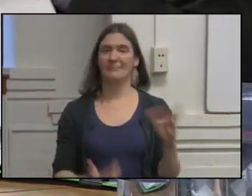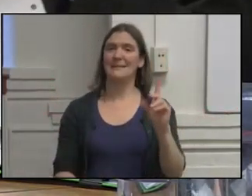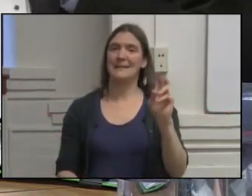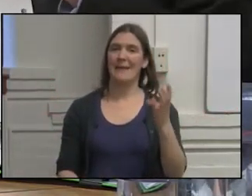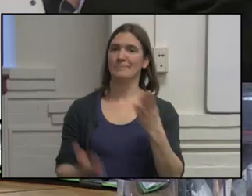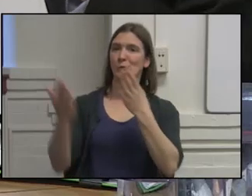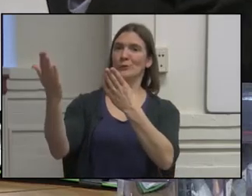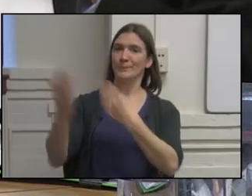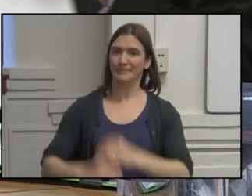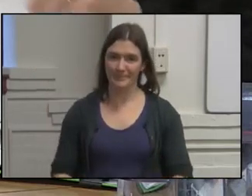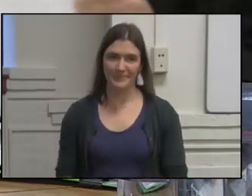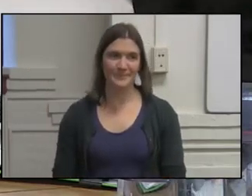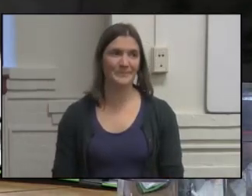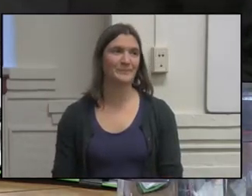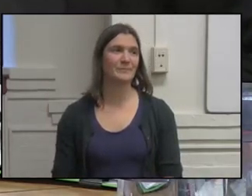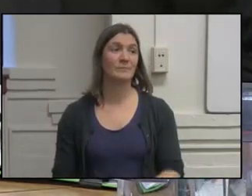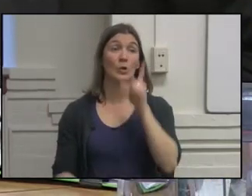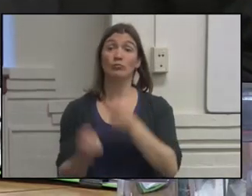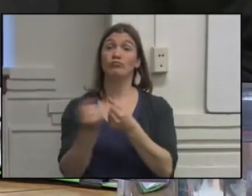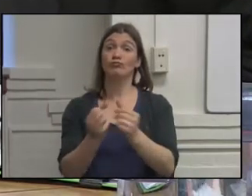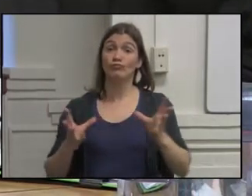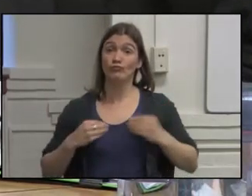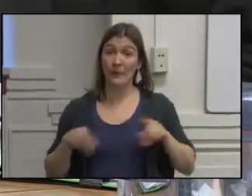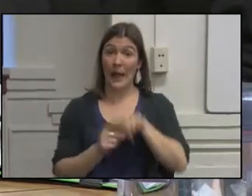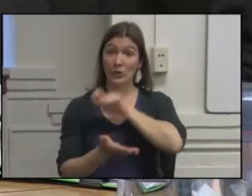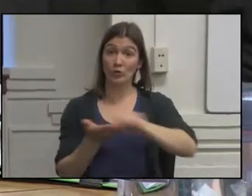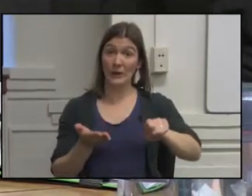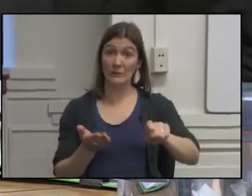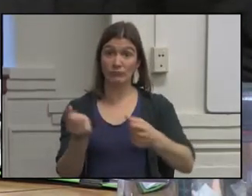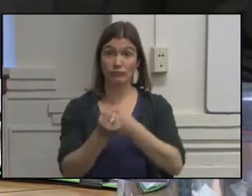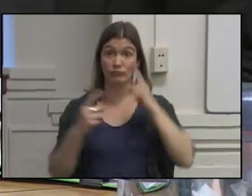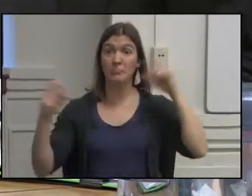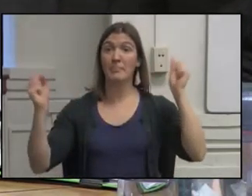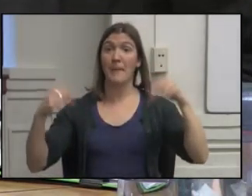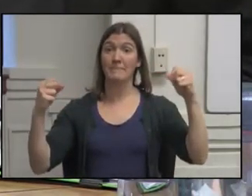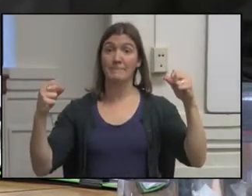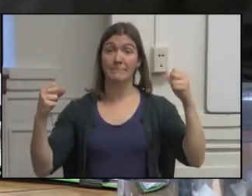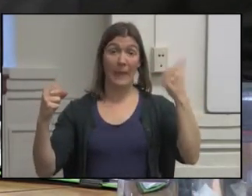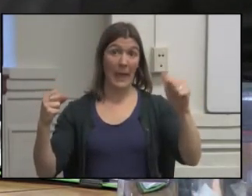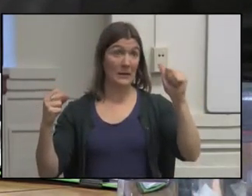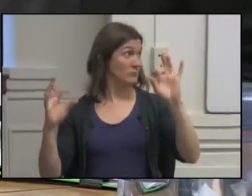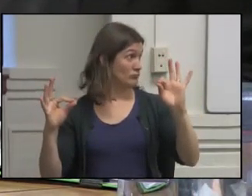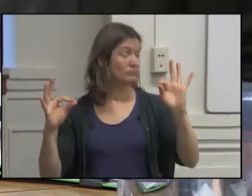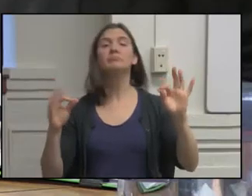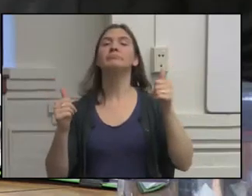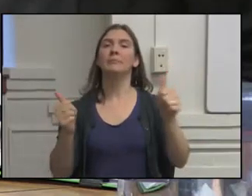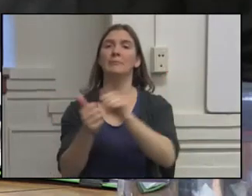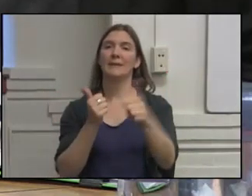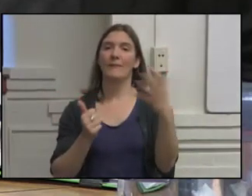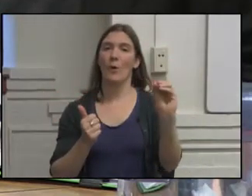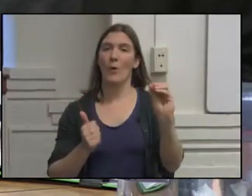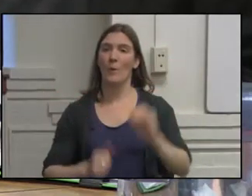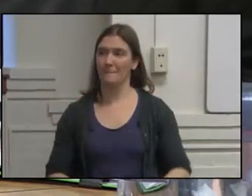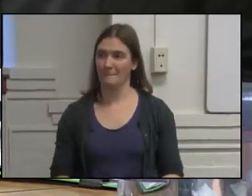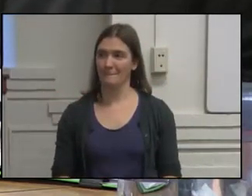moved. Okay, all those in favor, please say aye. Aye. Aye. Motion carries 5-0.